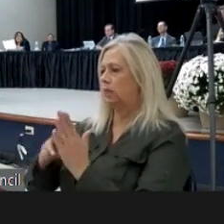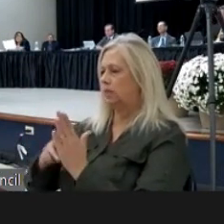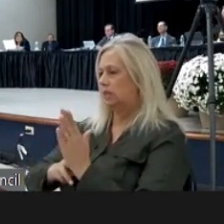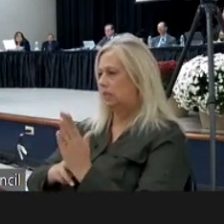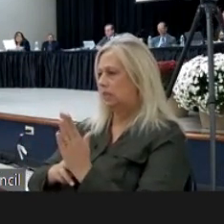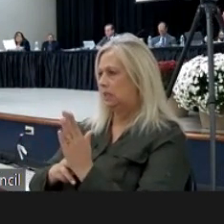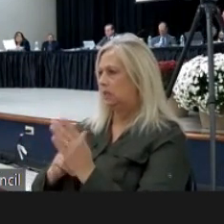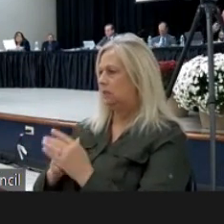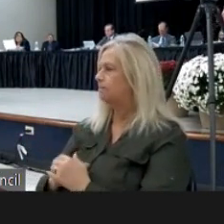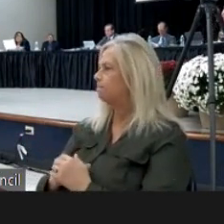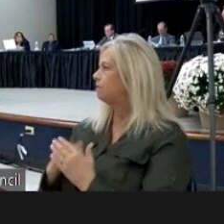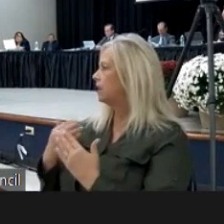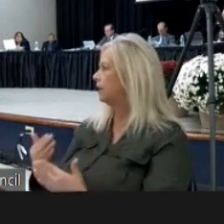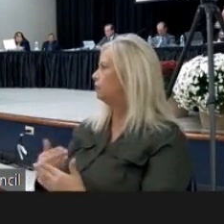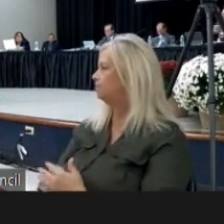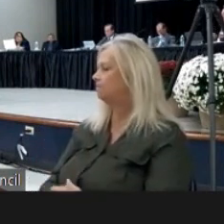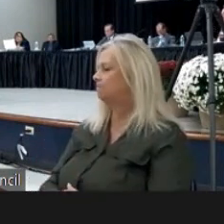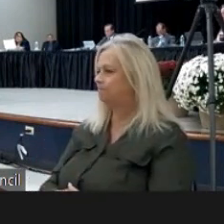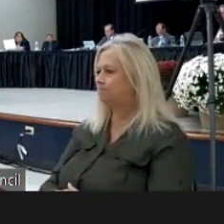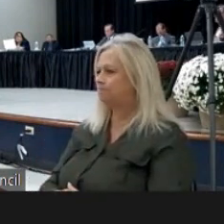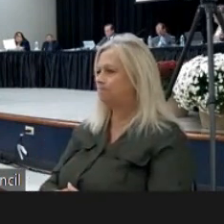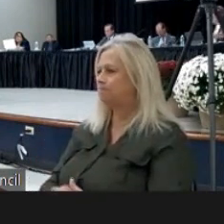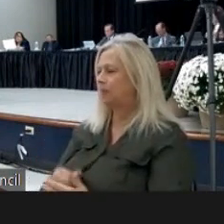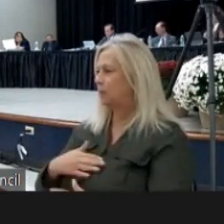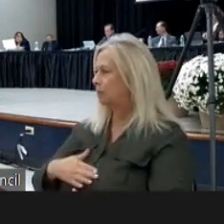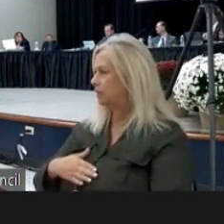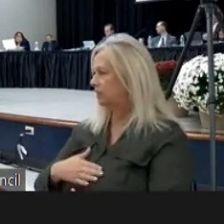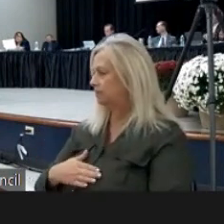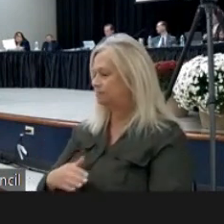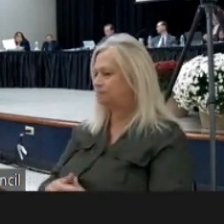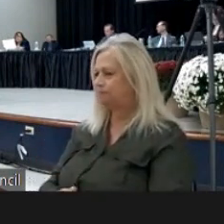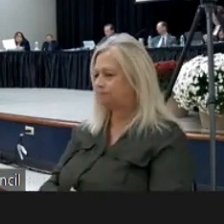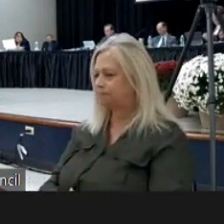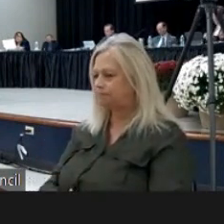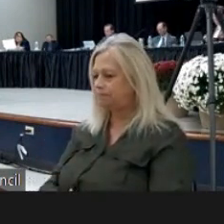Thanks, Justin. Thank you. Appreciate it.